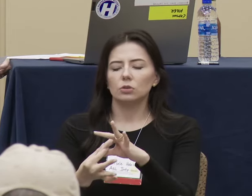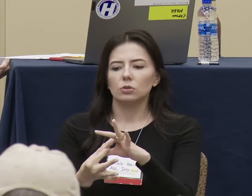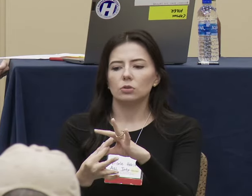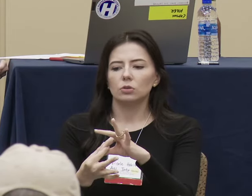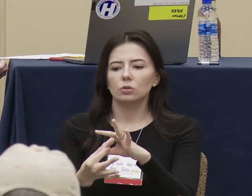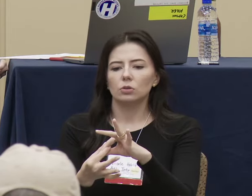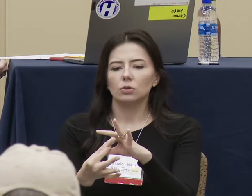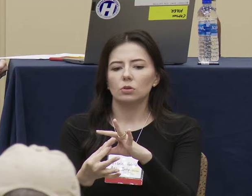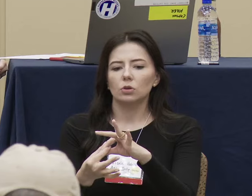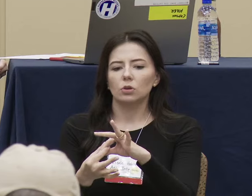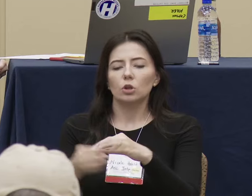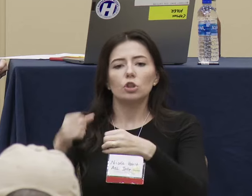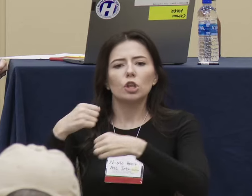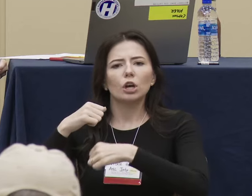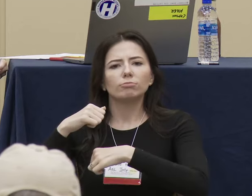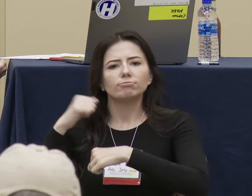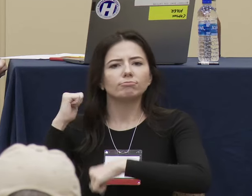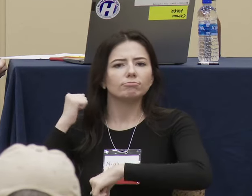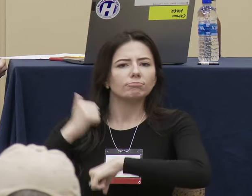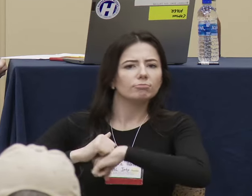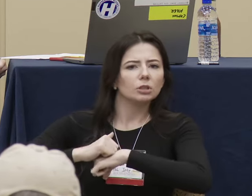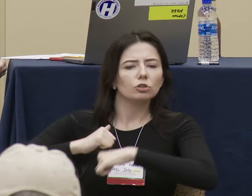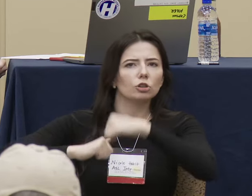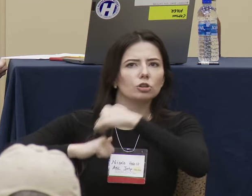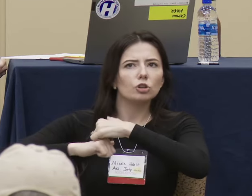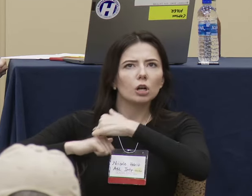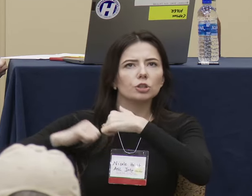the construction of,